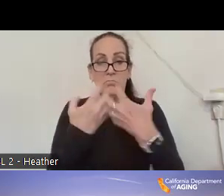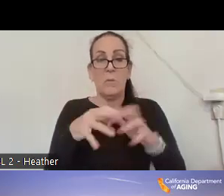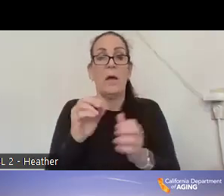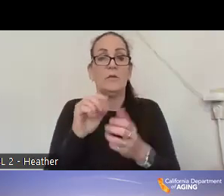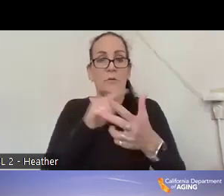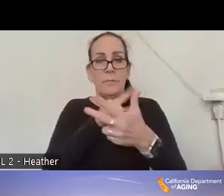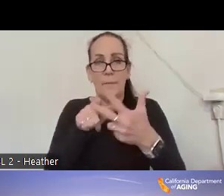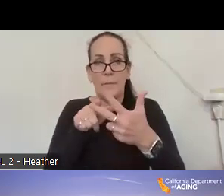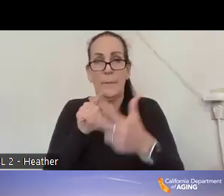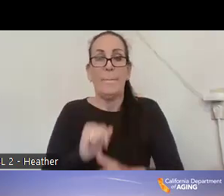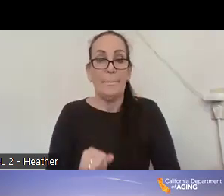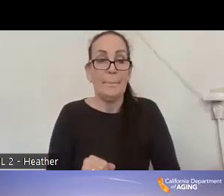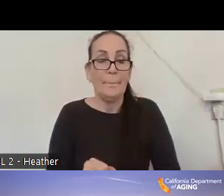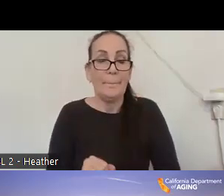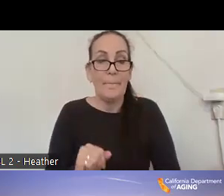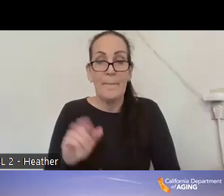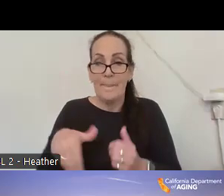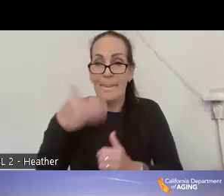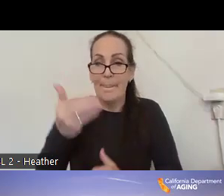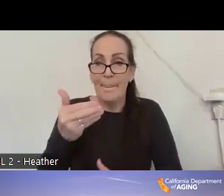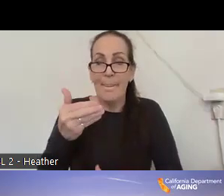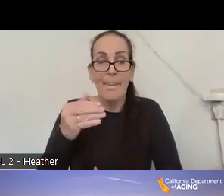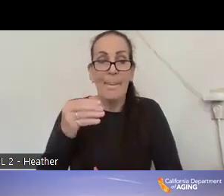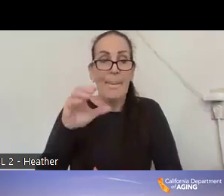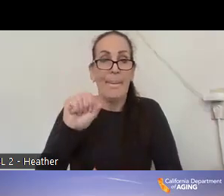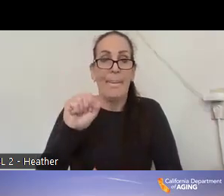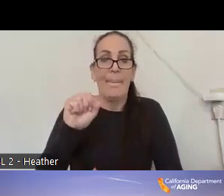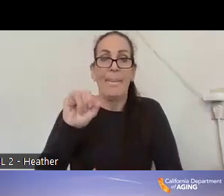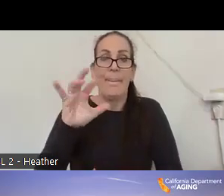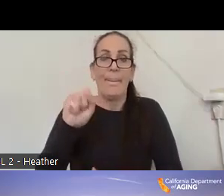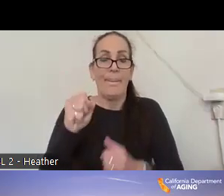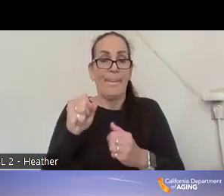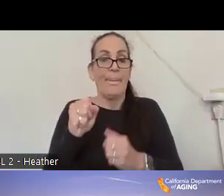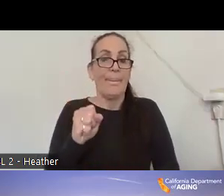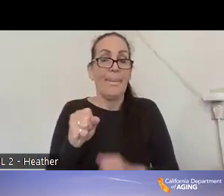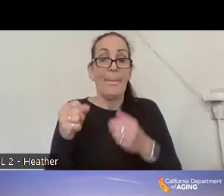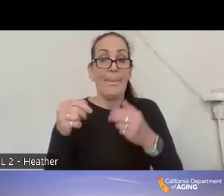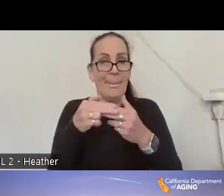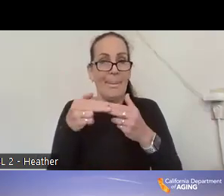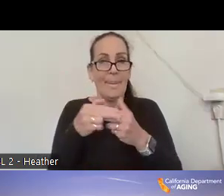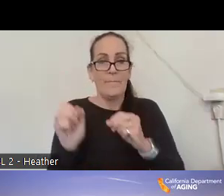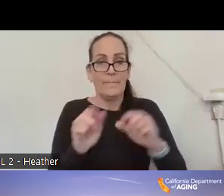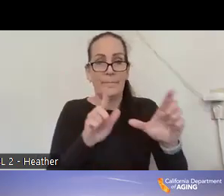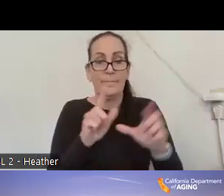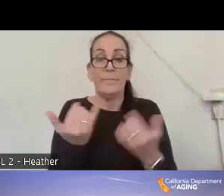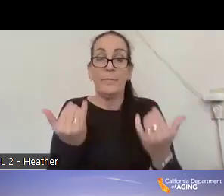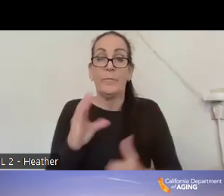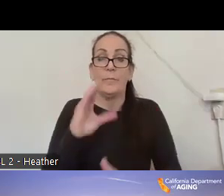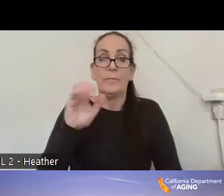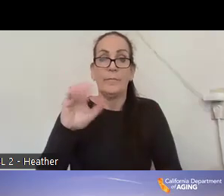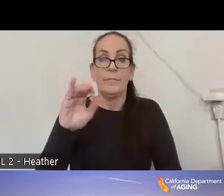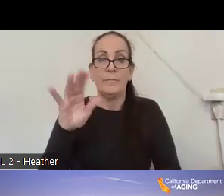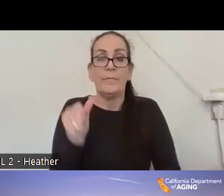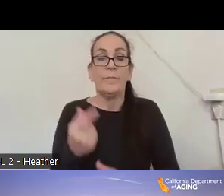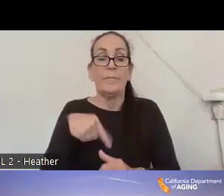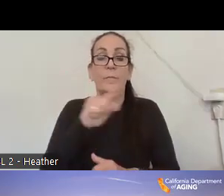Okay, next slide, please. Okay, so the CalCares project overview. So the goal is that we wanted to